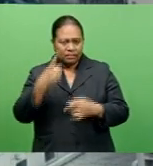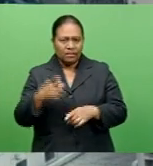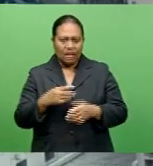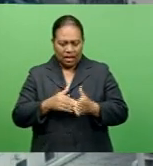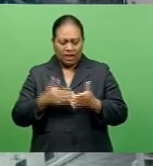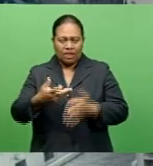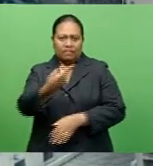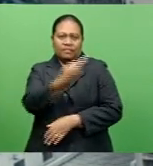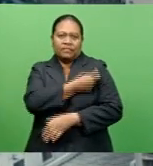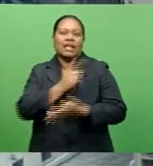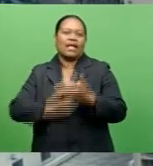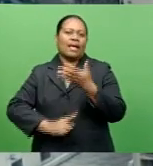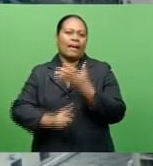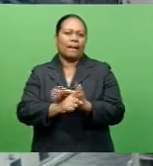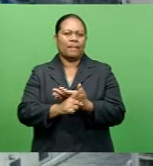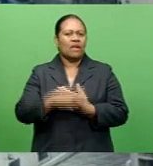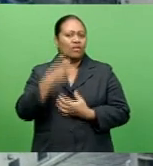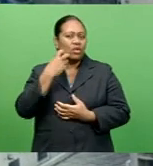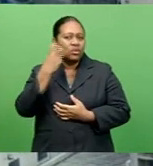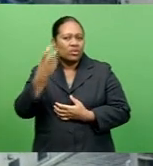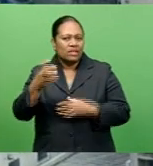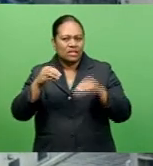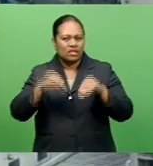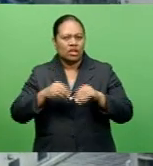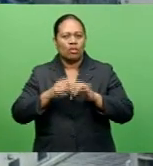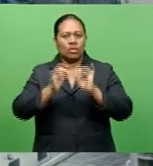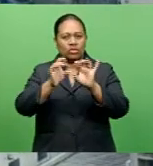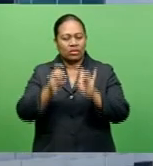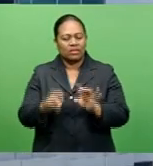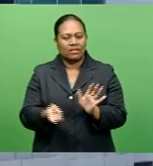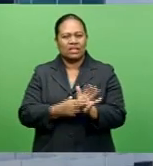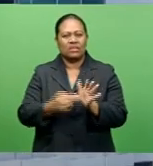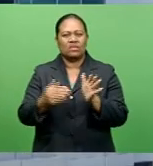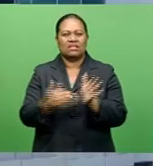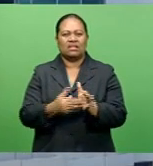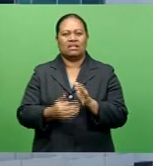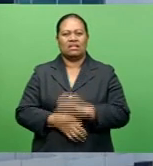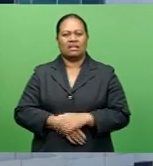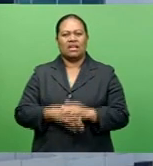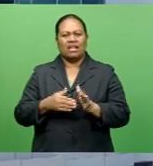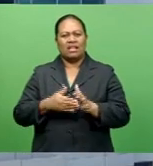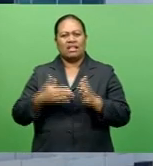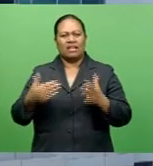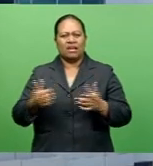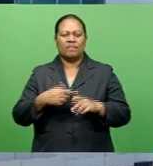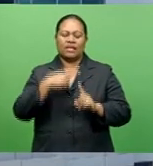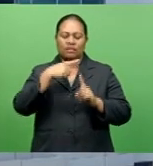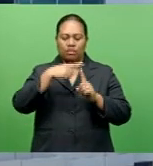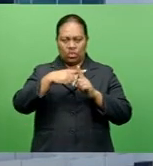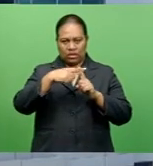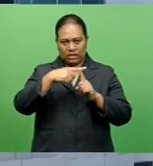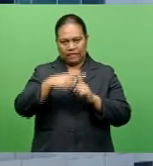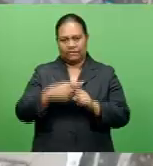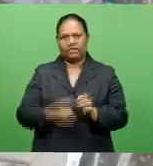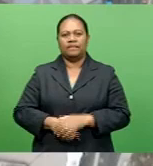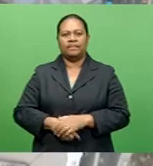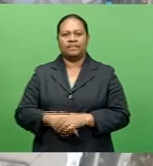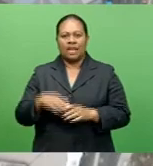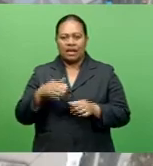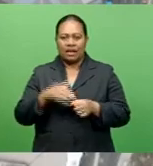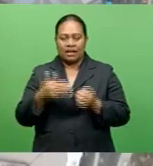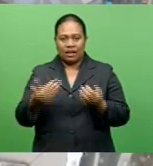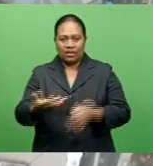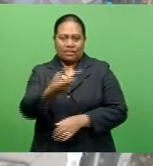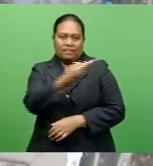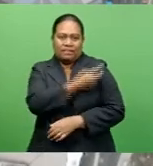rollouts in major tourism source markets of Australia and New Zealand are pluses of positivity. Based on